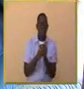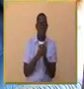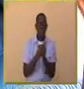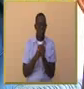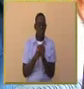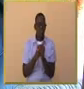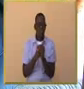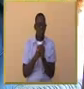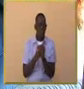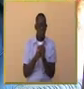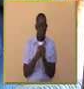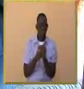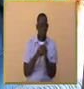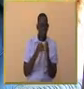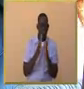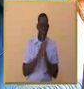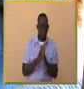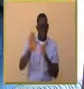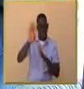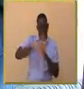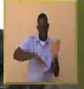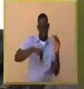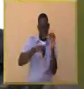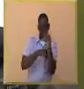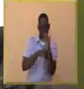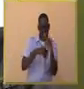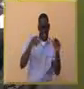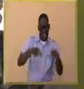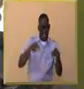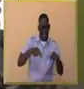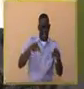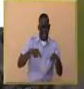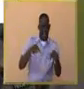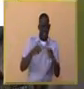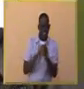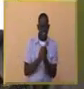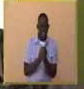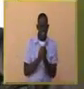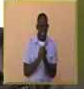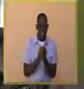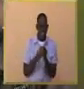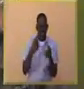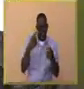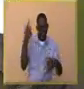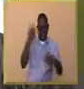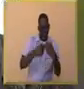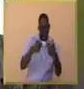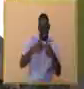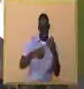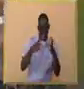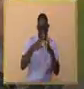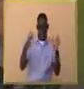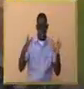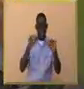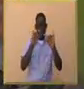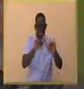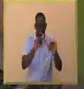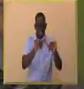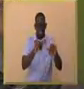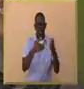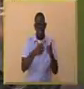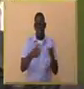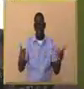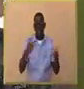calls Rebecca and Charlie. Please come to the office immediately. Now we're in trouble. We shouldn't have stayed there so